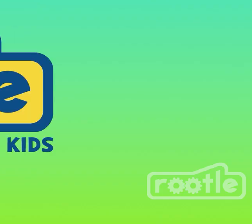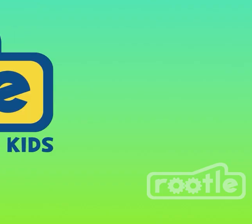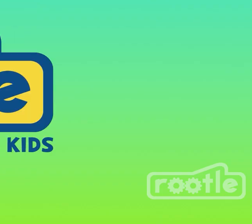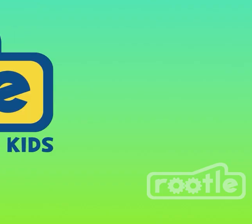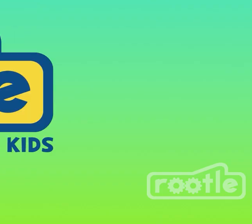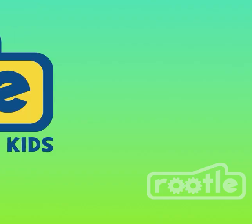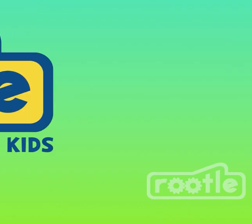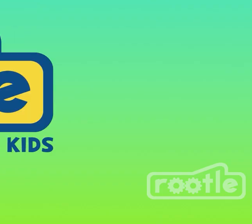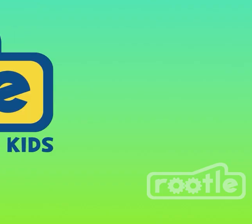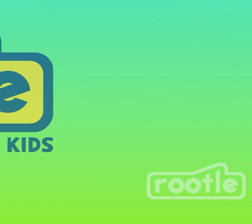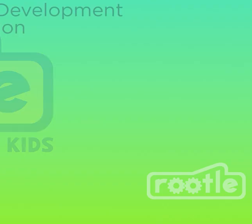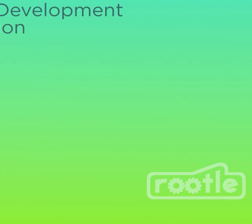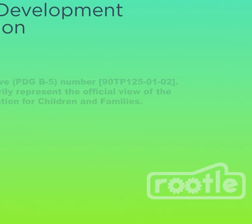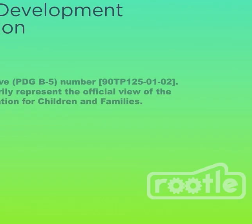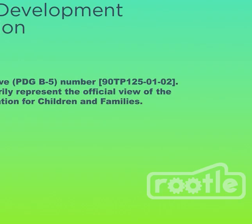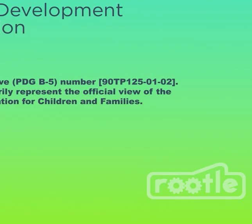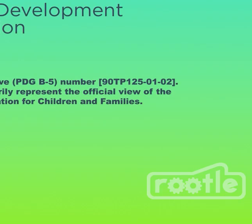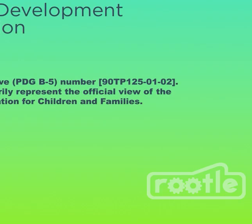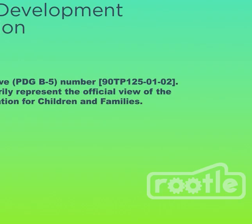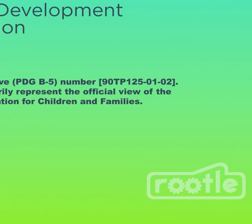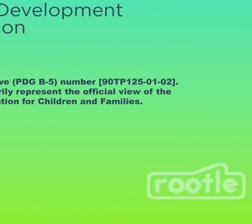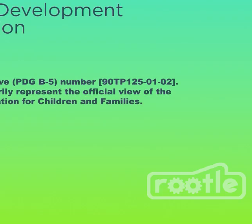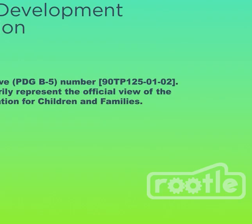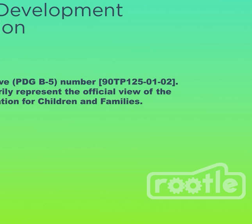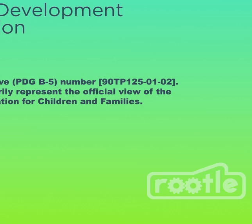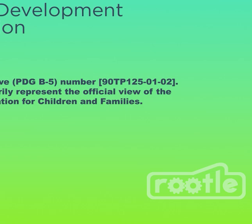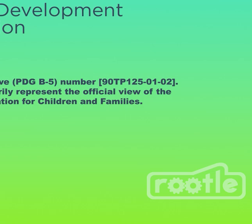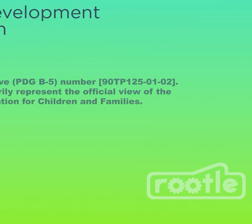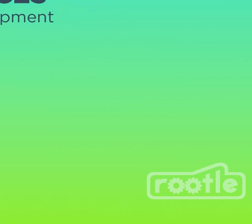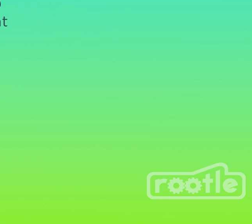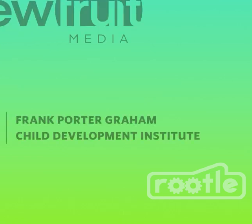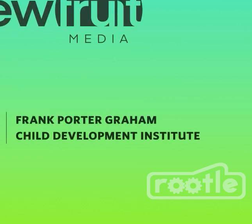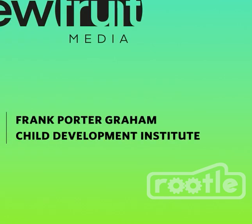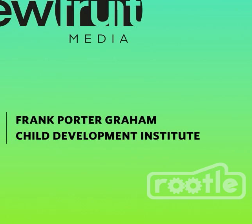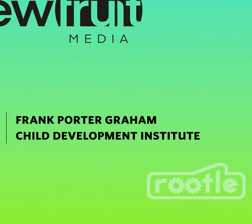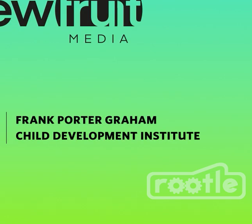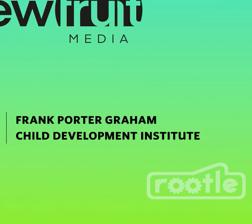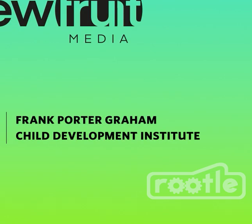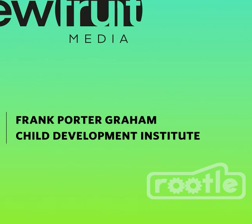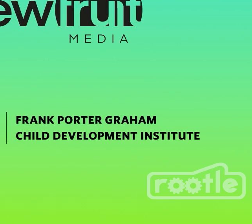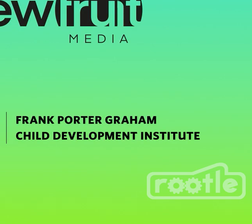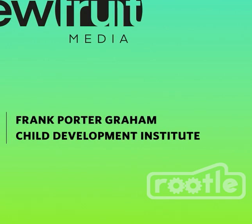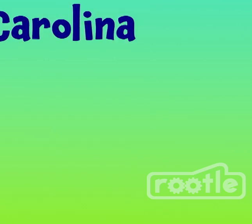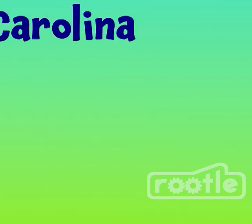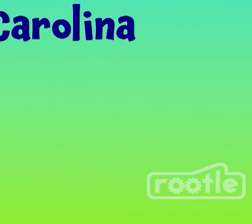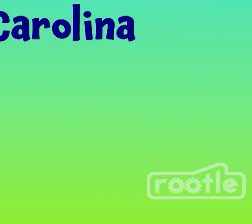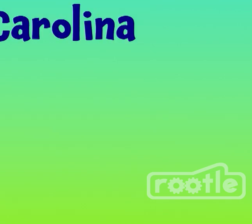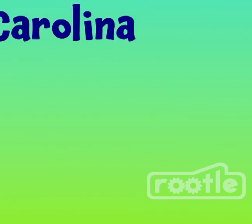Mini Fab Science Lab is a production of PBS North Carolina in partnership with the North